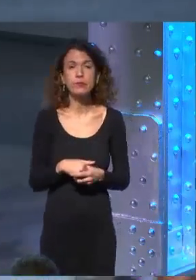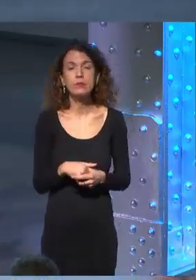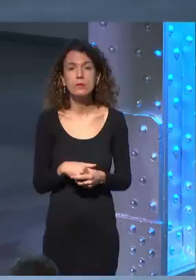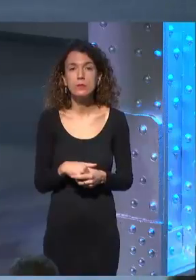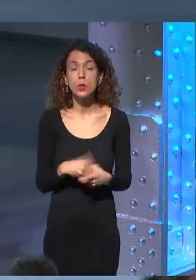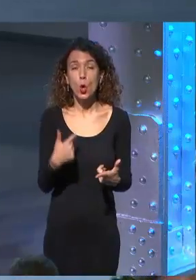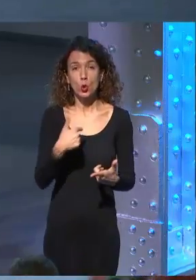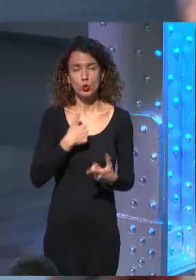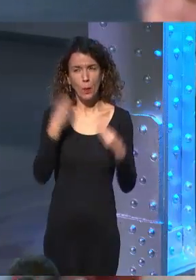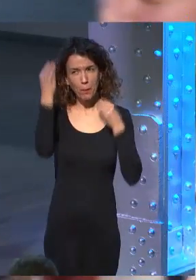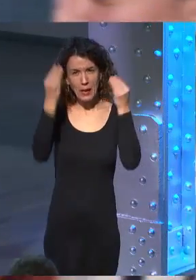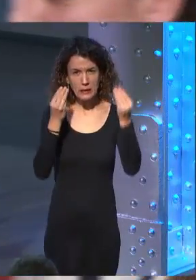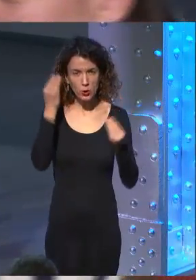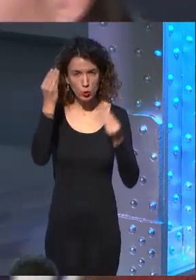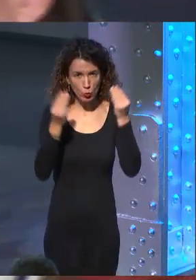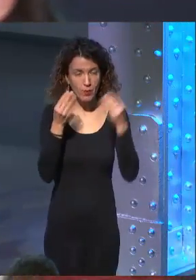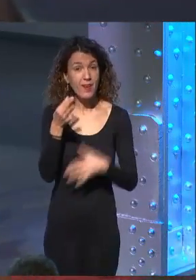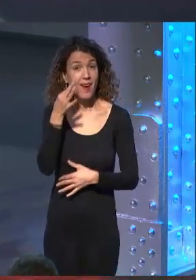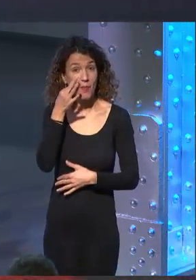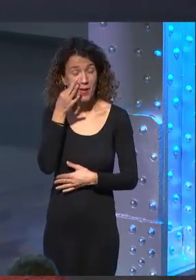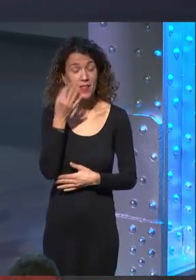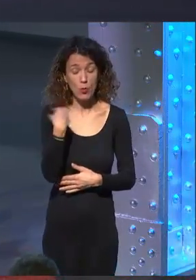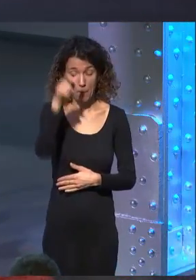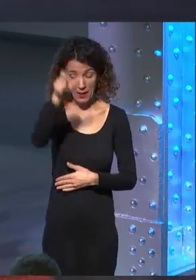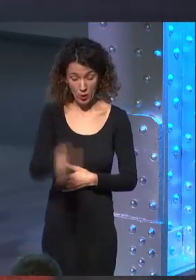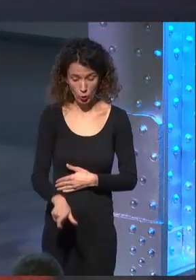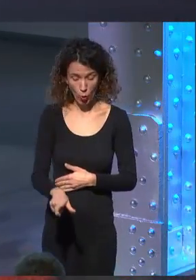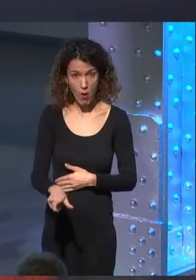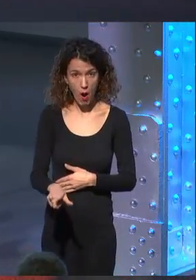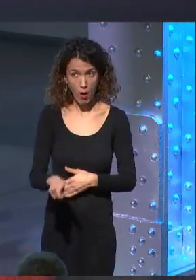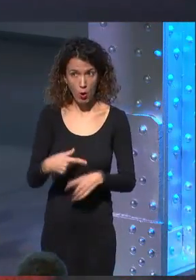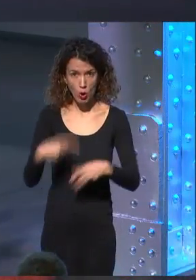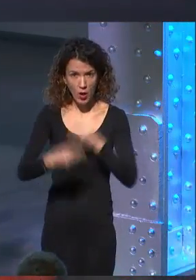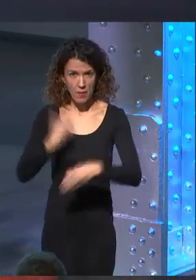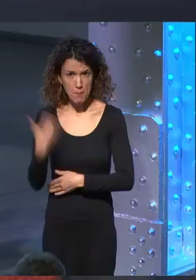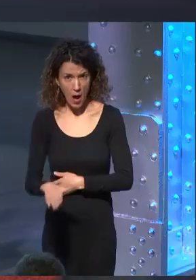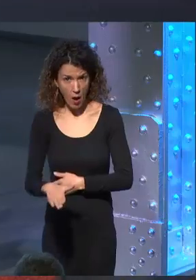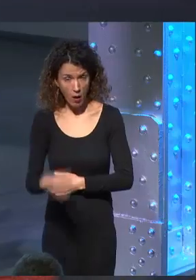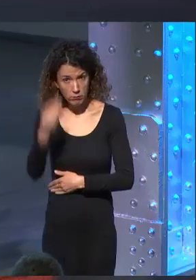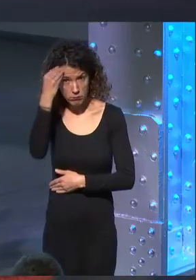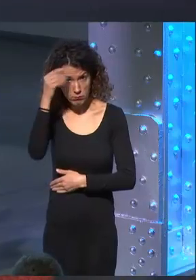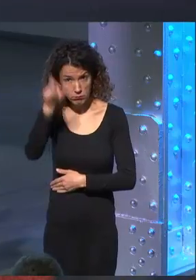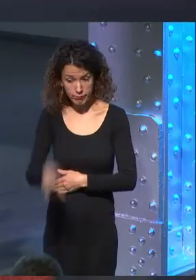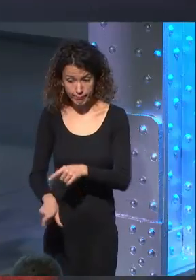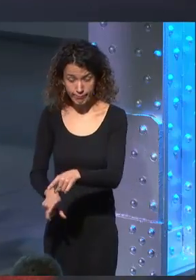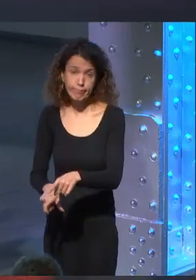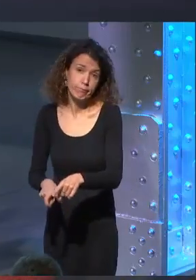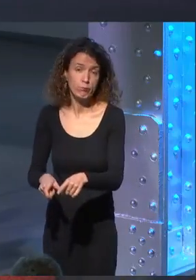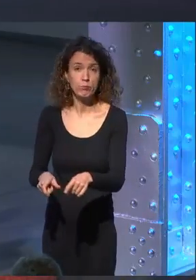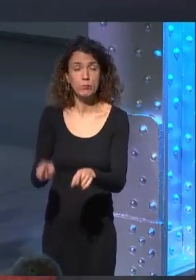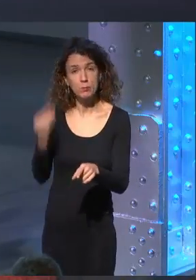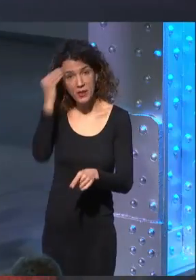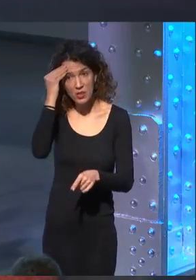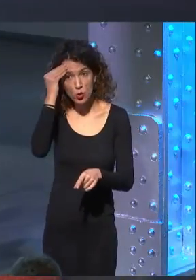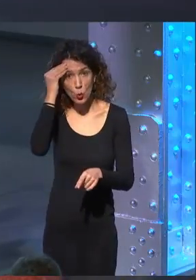legal consequences, it would be the same. Well, I think that when a person does this type